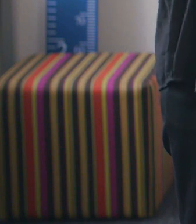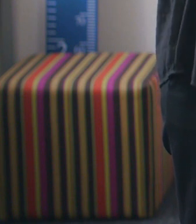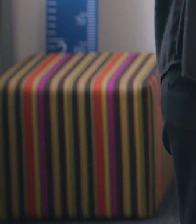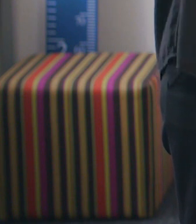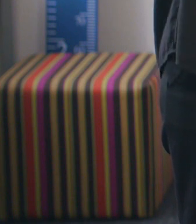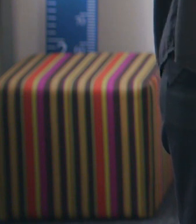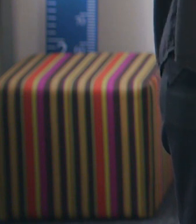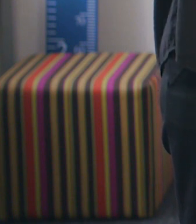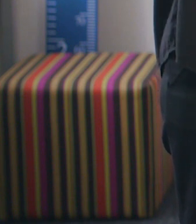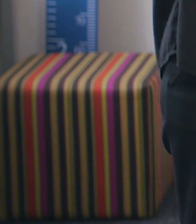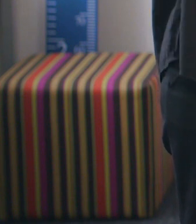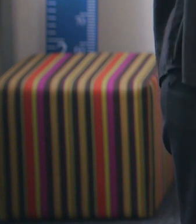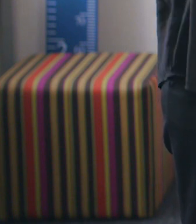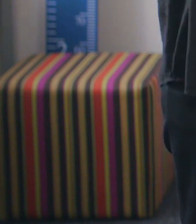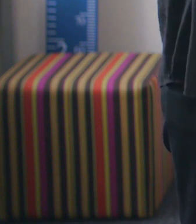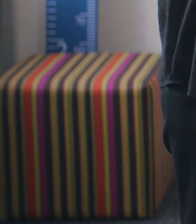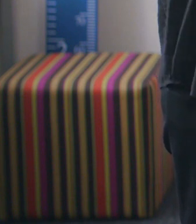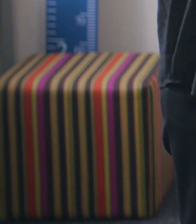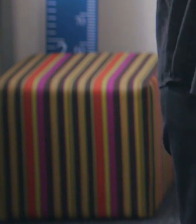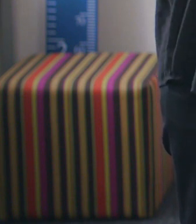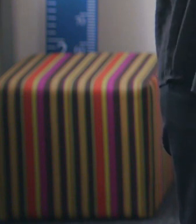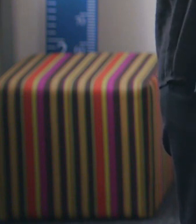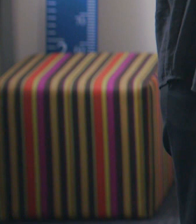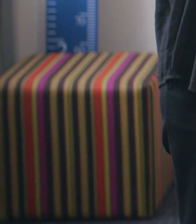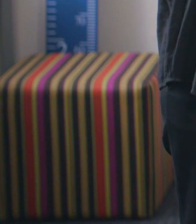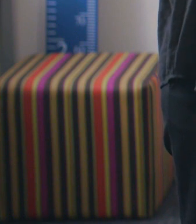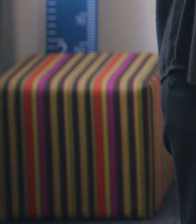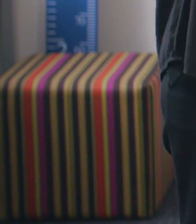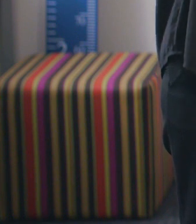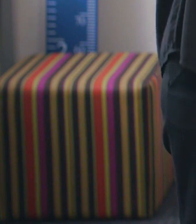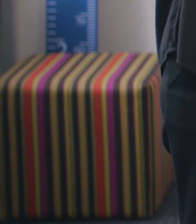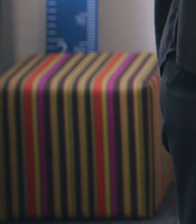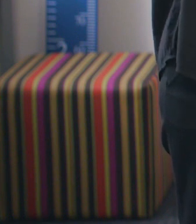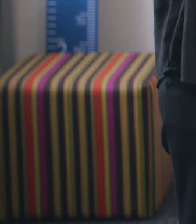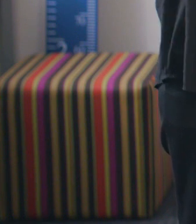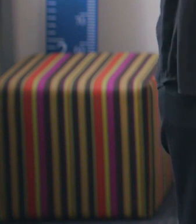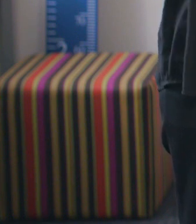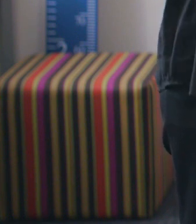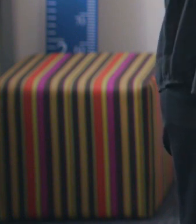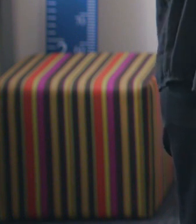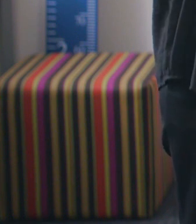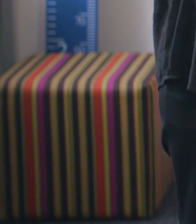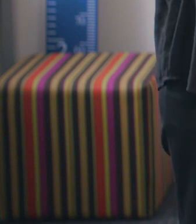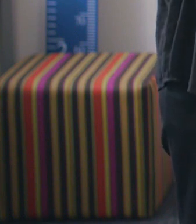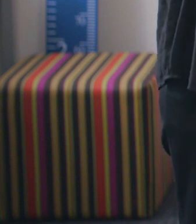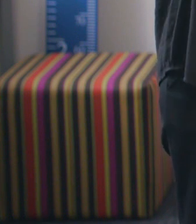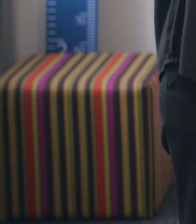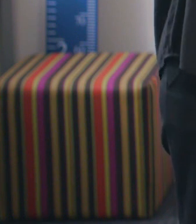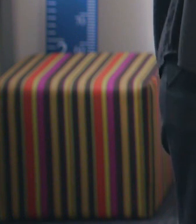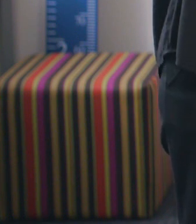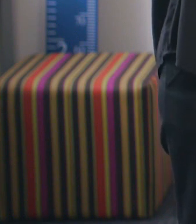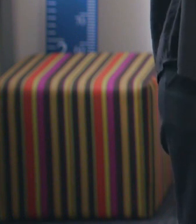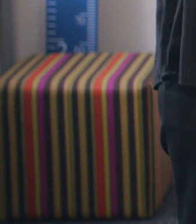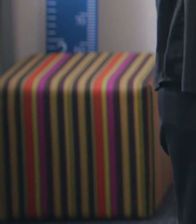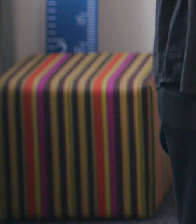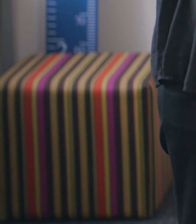Breathe in. 1, 2, 3, and out. 1, 2,